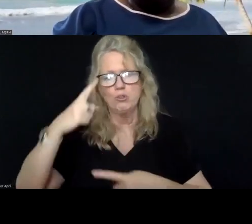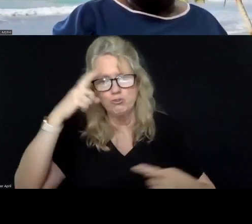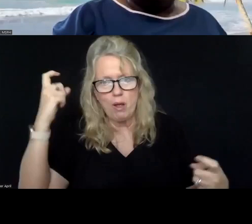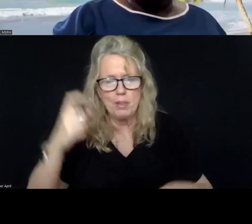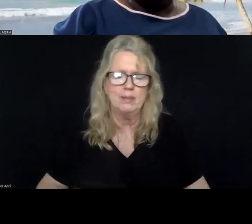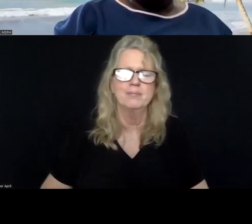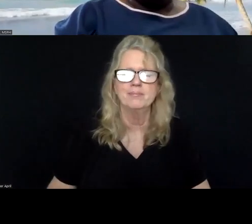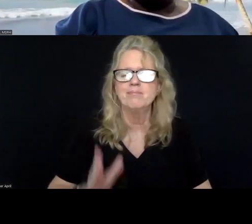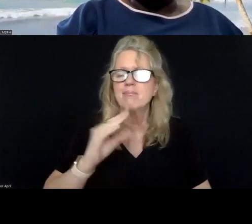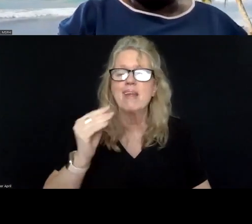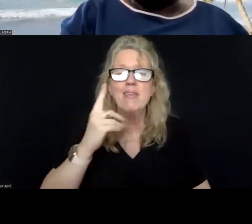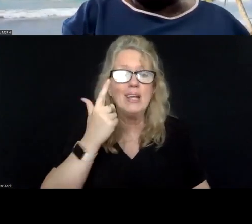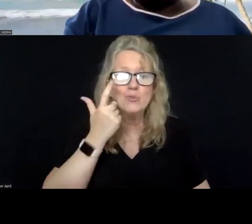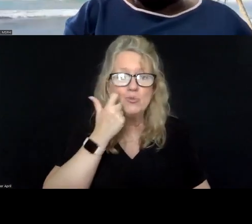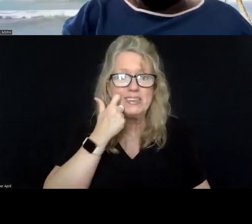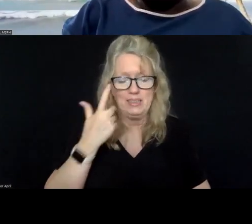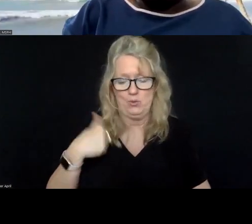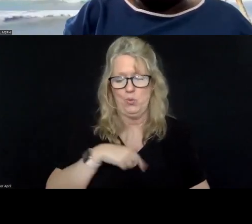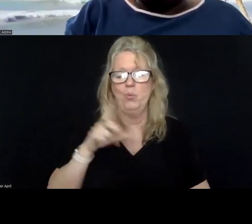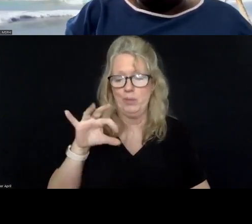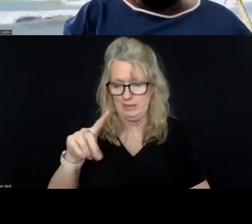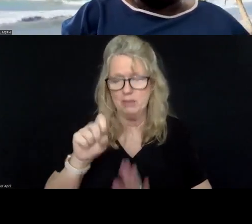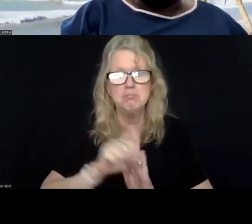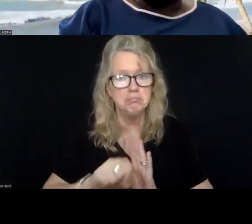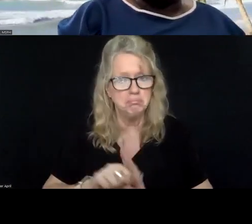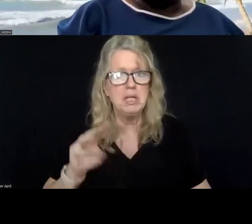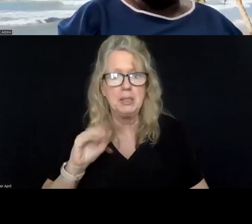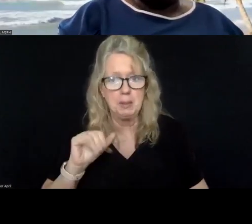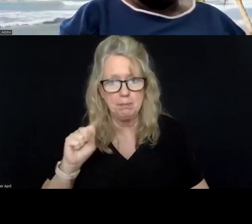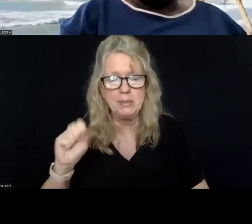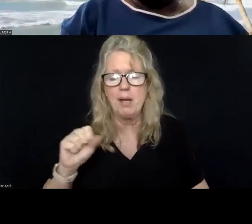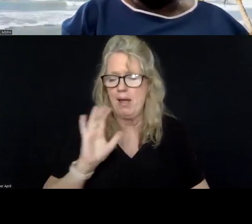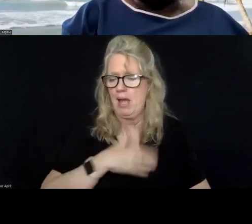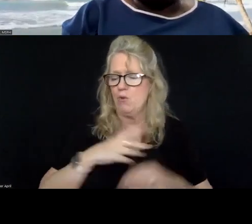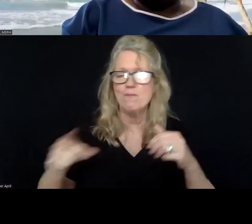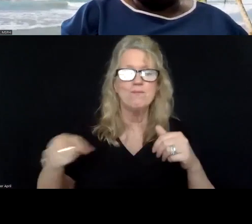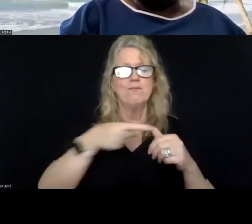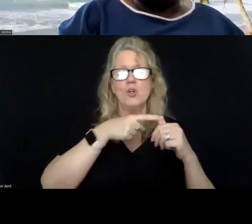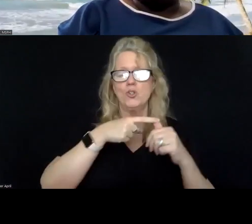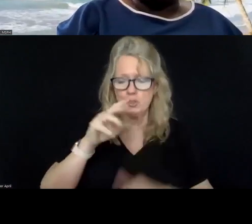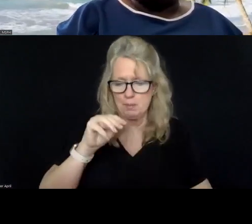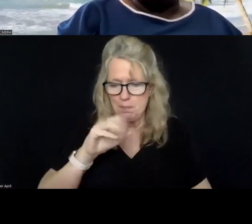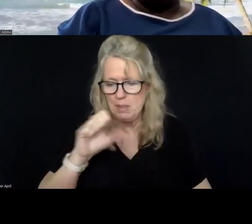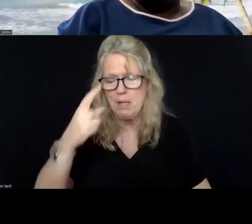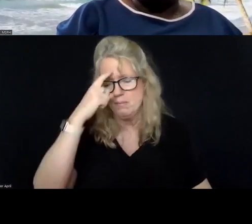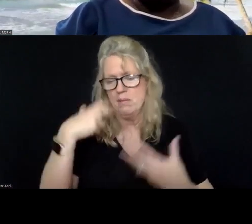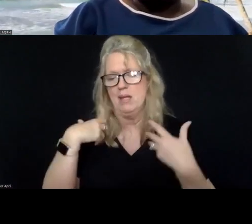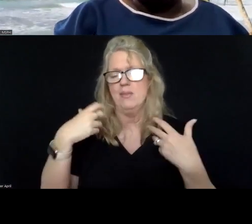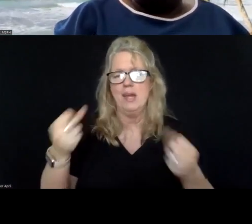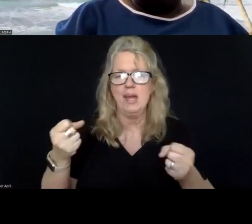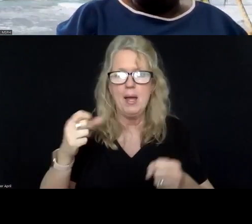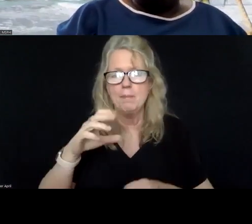Just recently, the state of Mississippi did our first Mississippi Mental Health